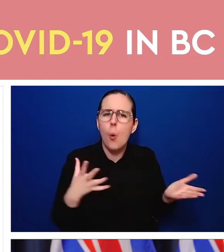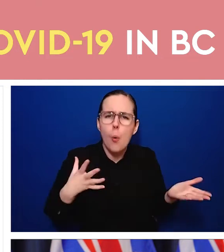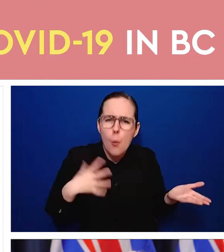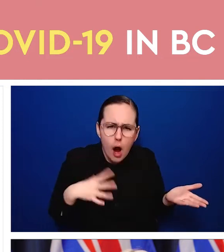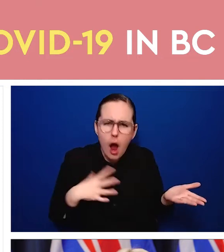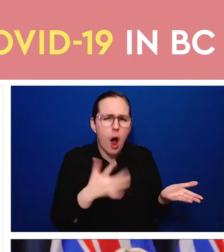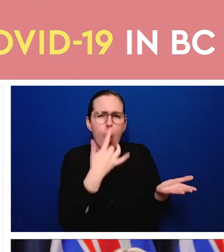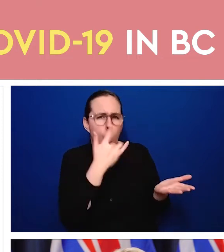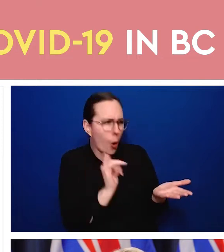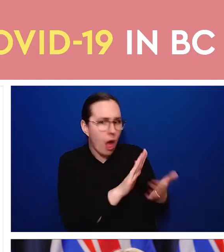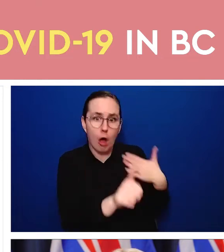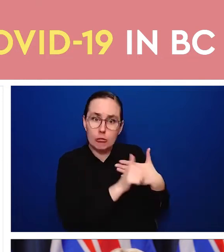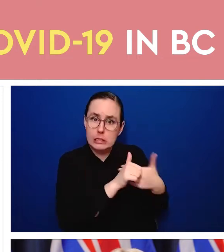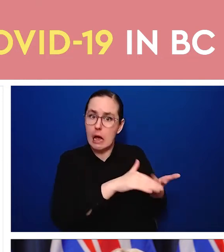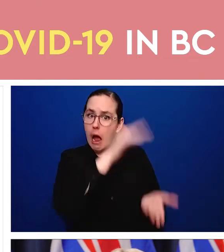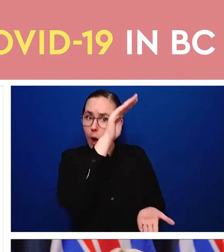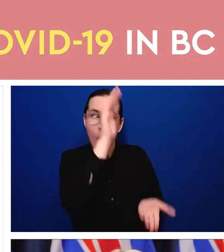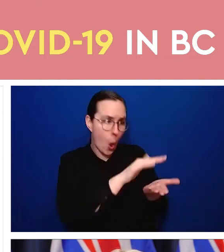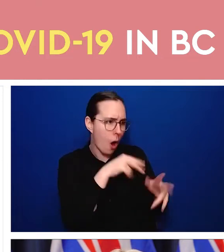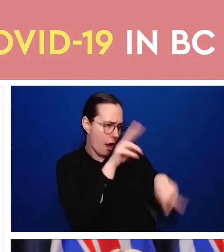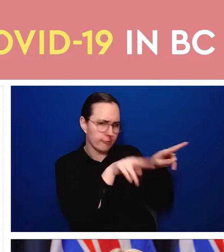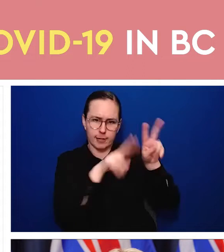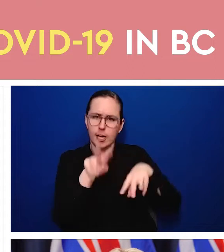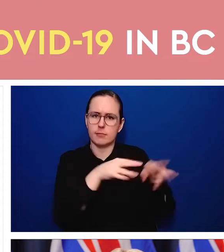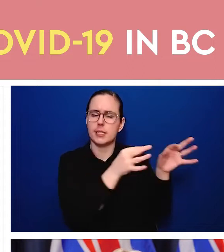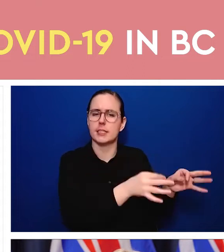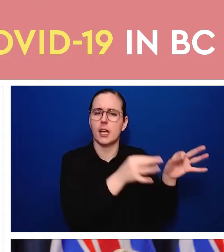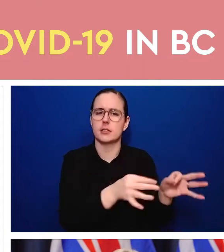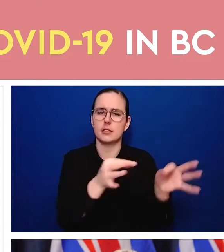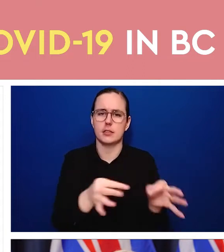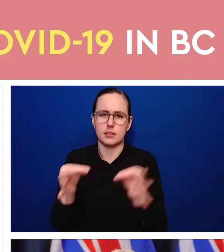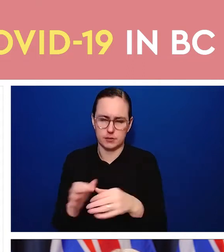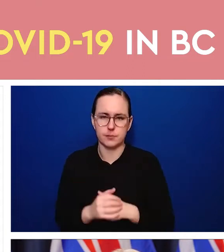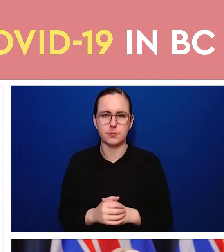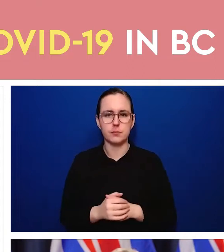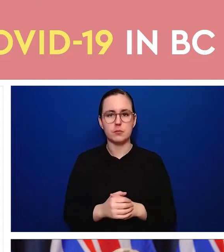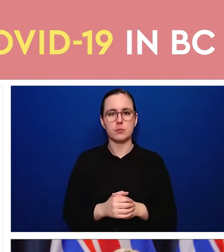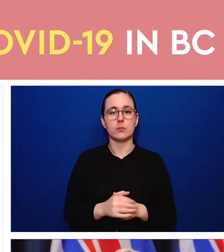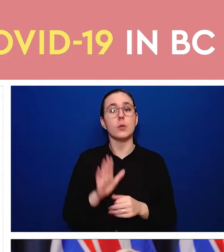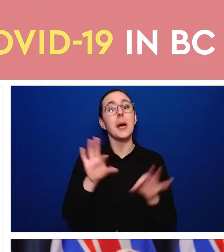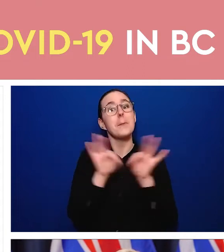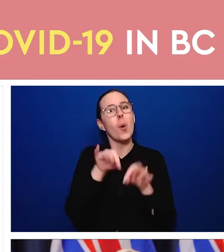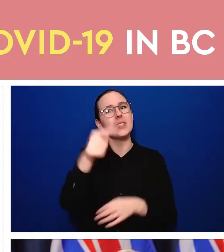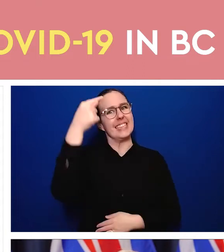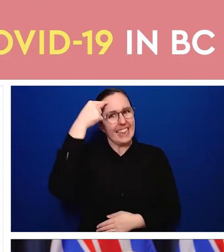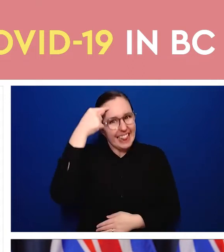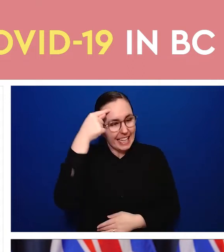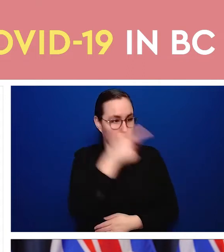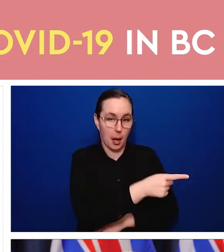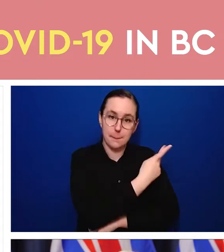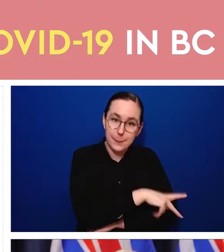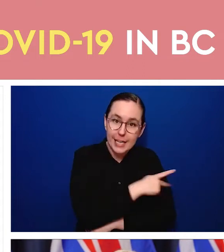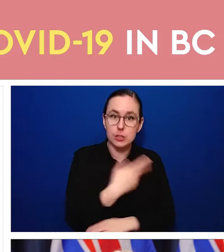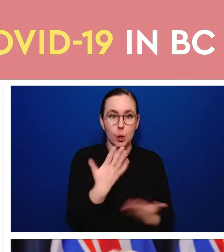needed, considering the important impact on patients, on communities from each individual provider. I do